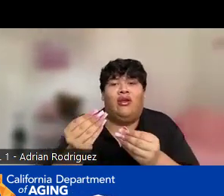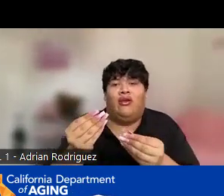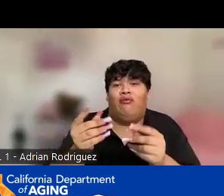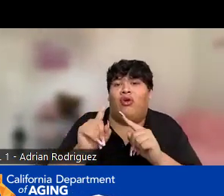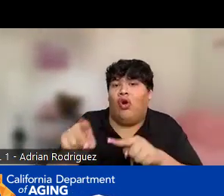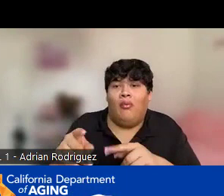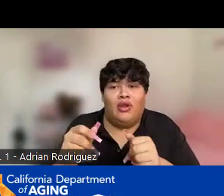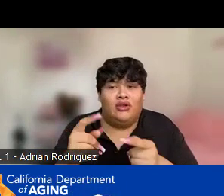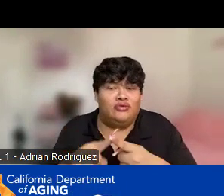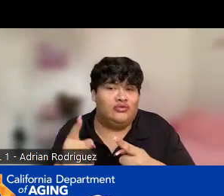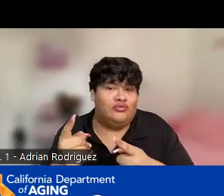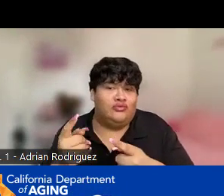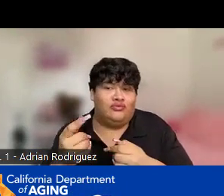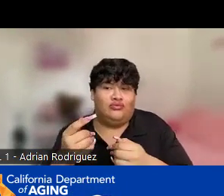committee,